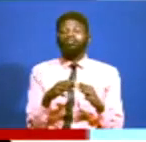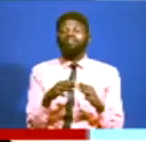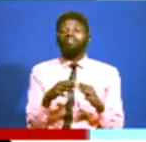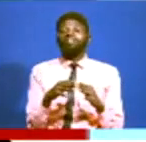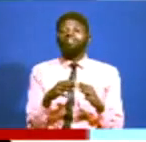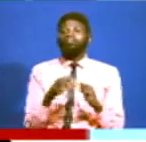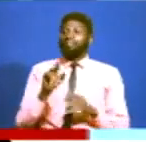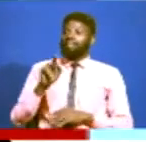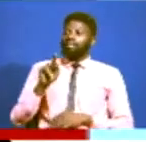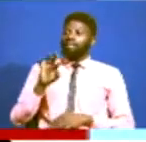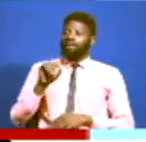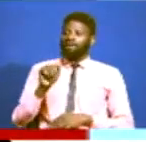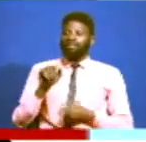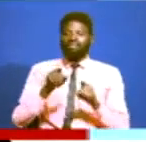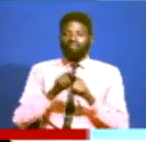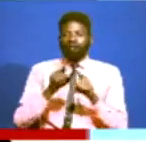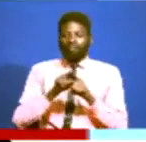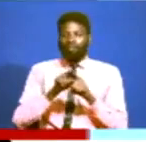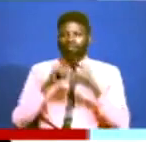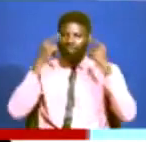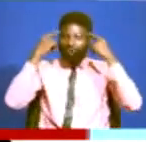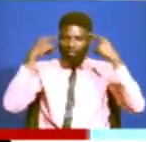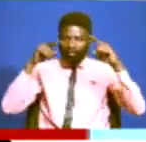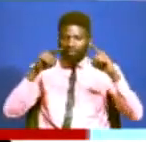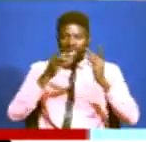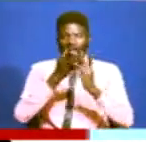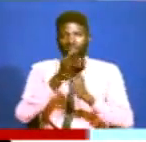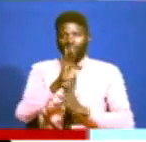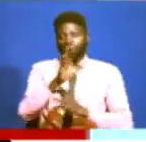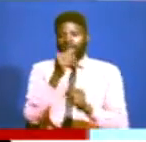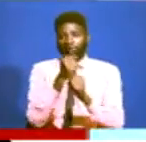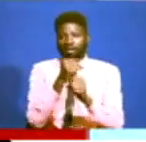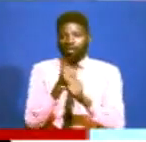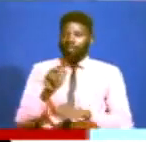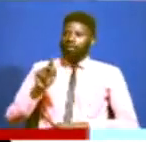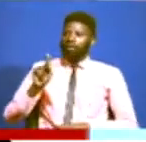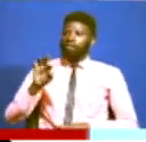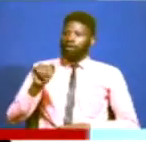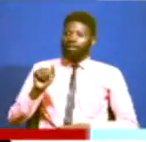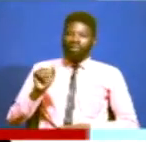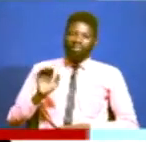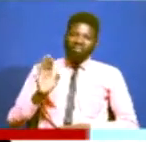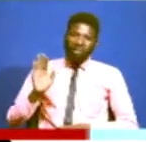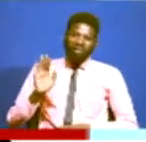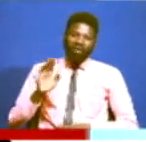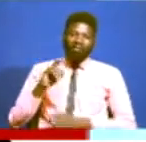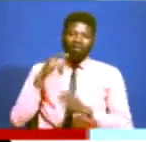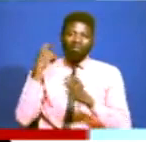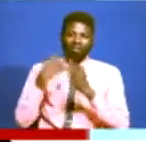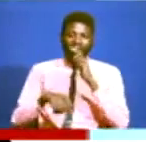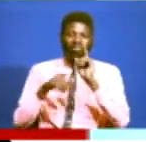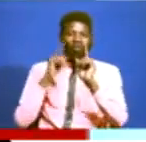collection agency. It is through your effort that KRA surpassed its revenue target